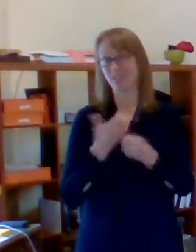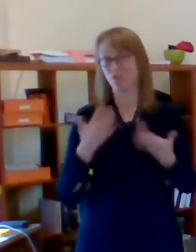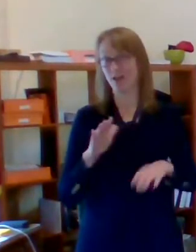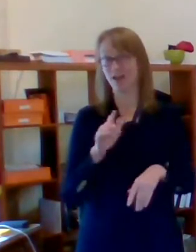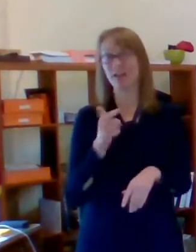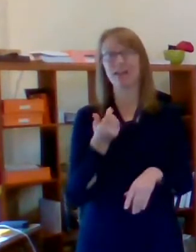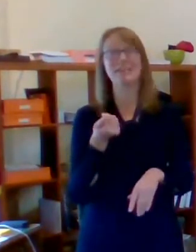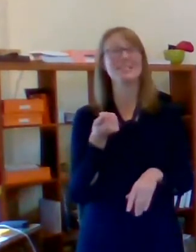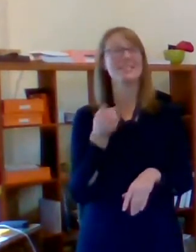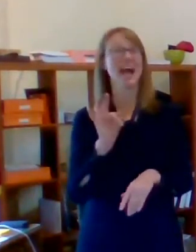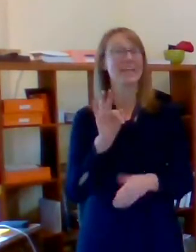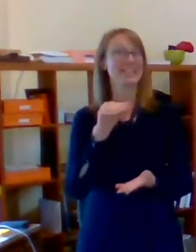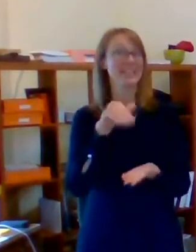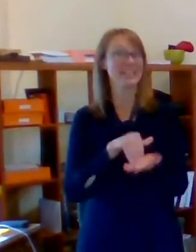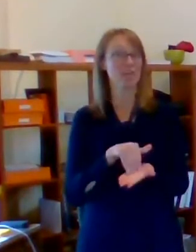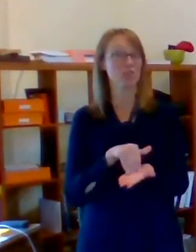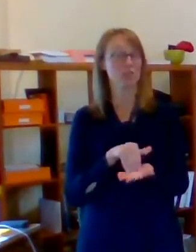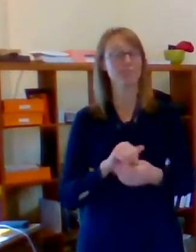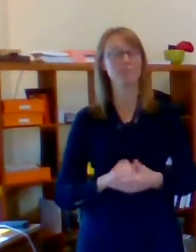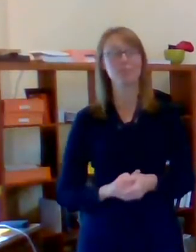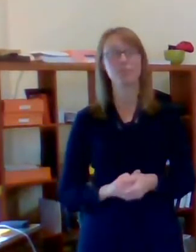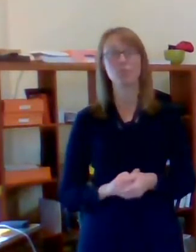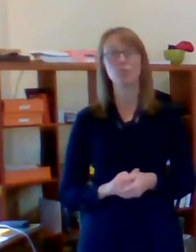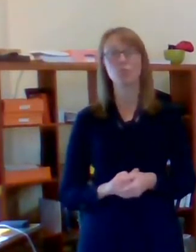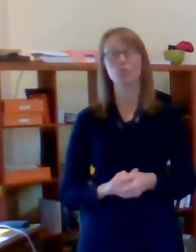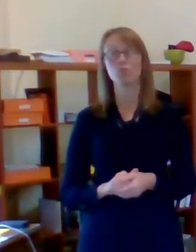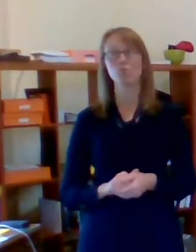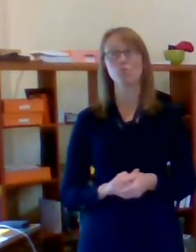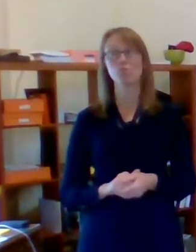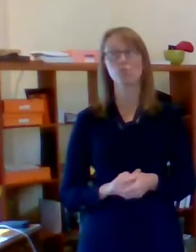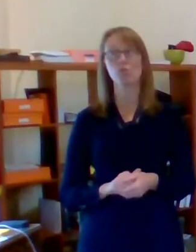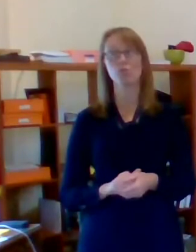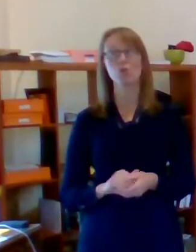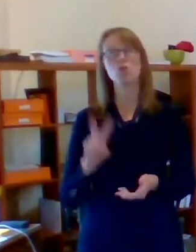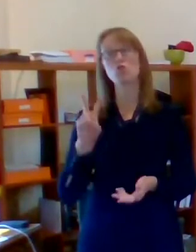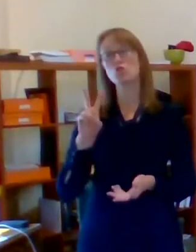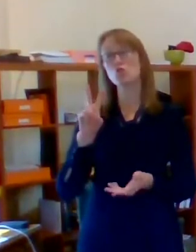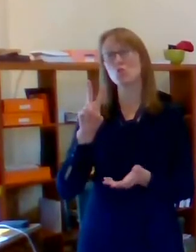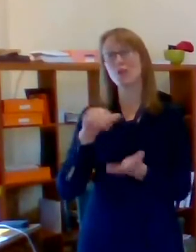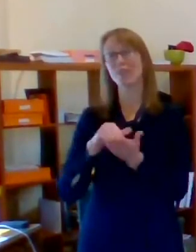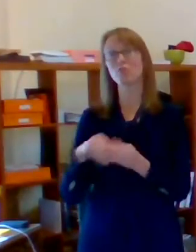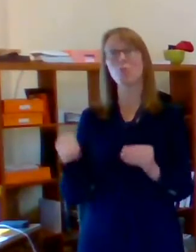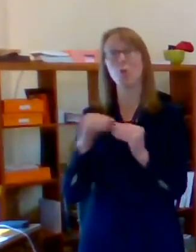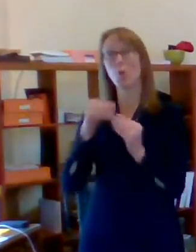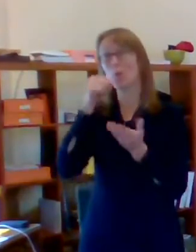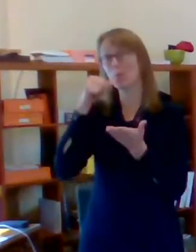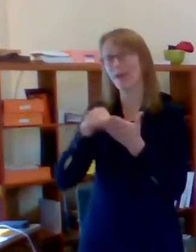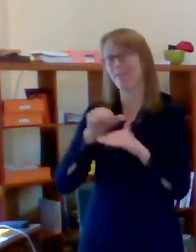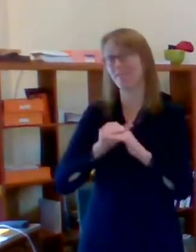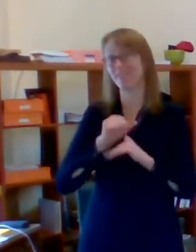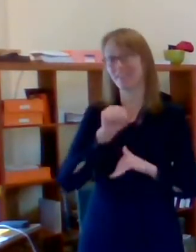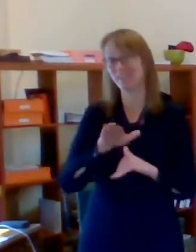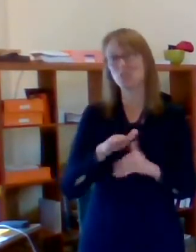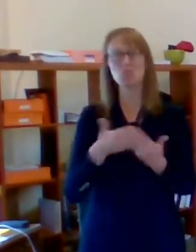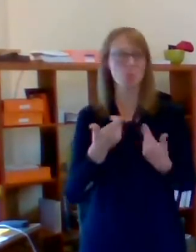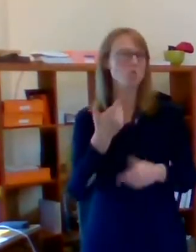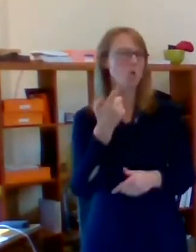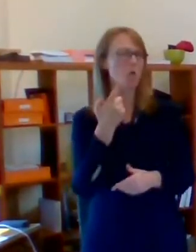right? And about 2,000 more, what does that say? Mailed in. Oh, mailed in. Okay, so